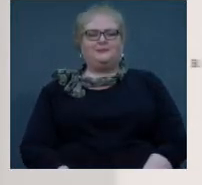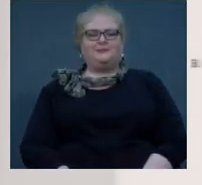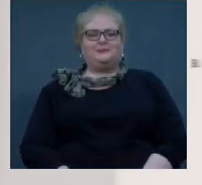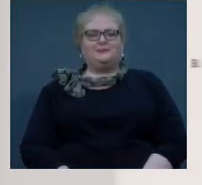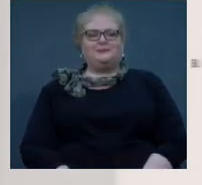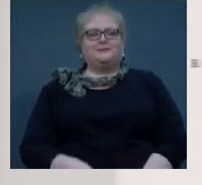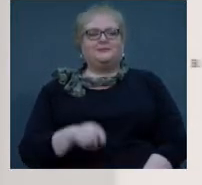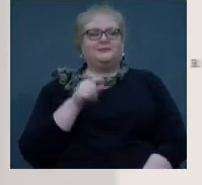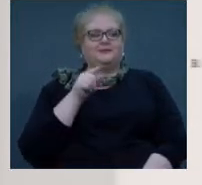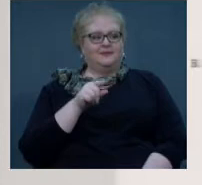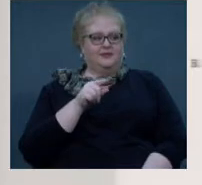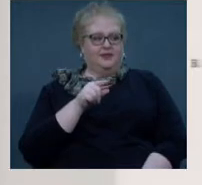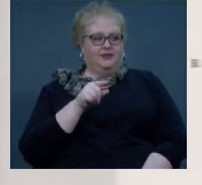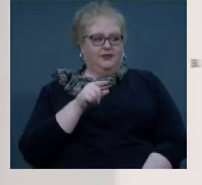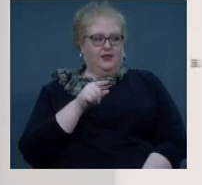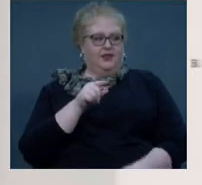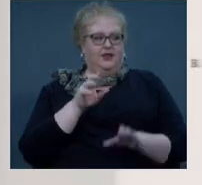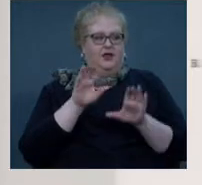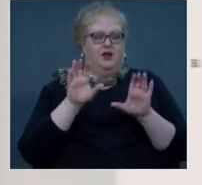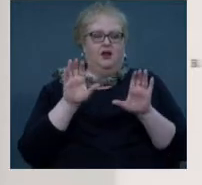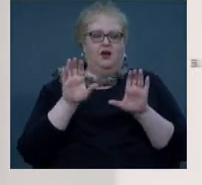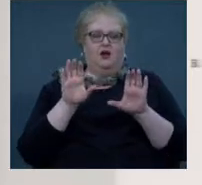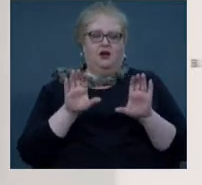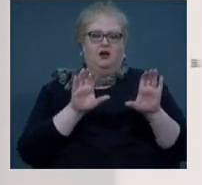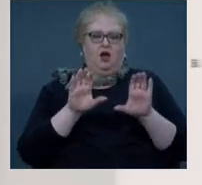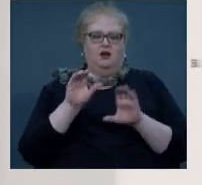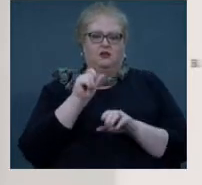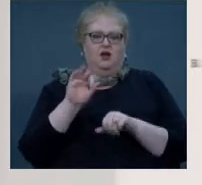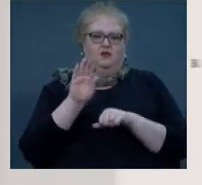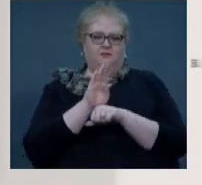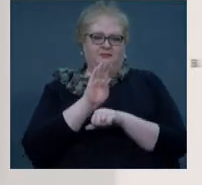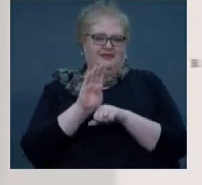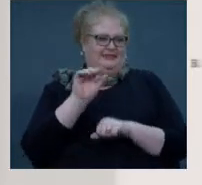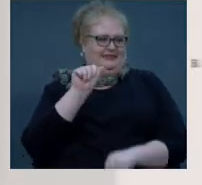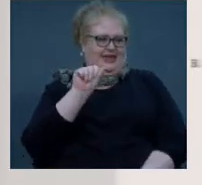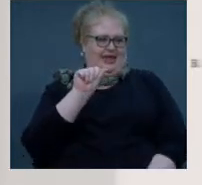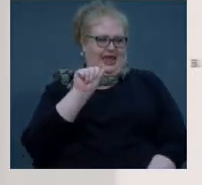under conduct of business A1,